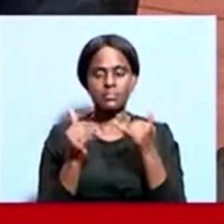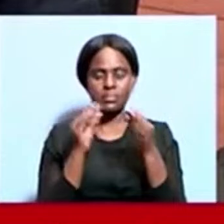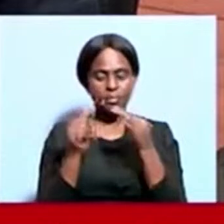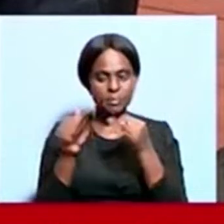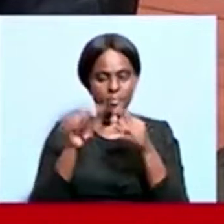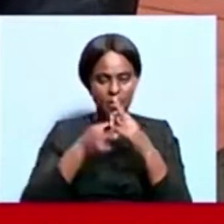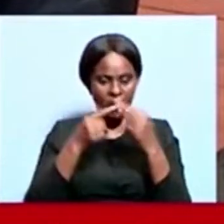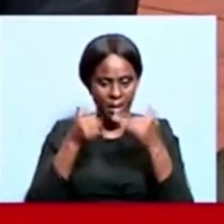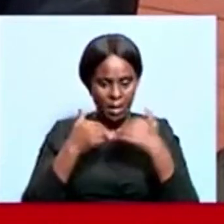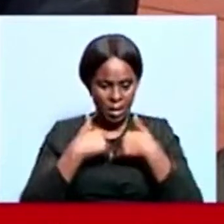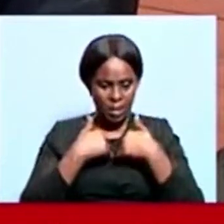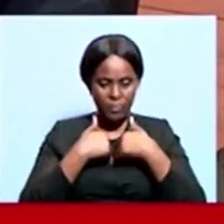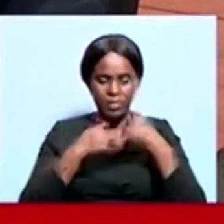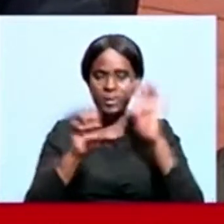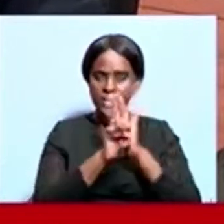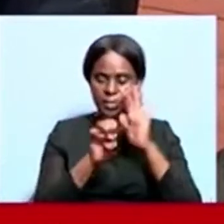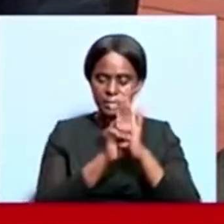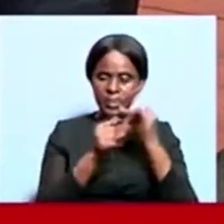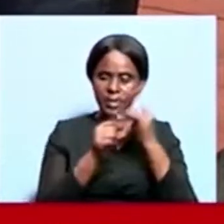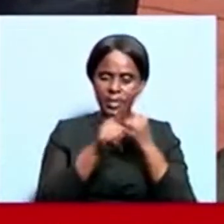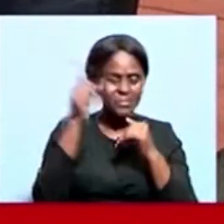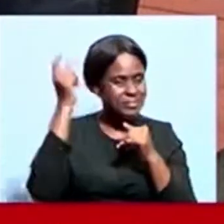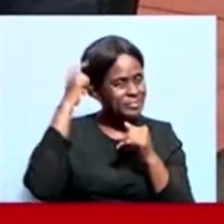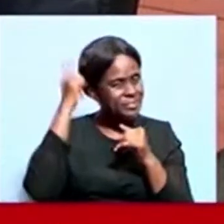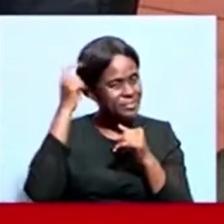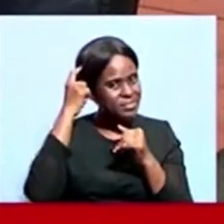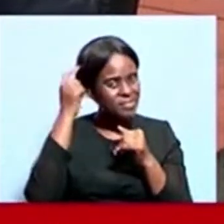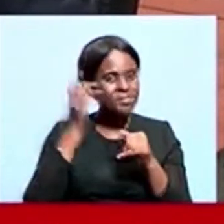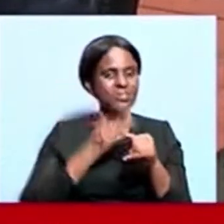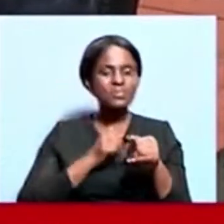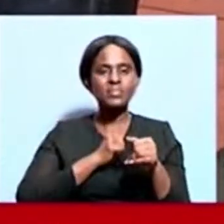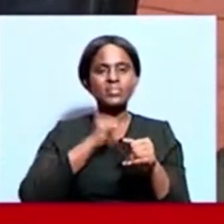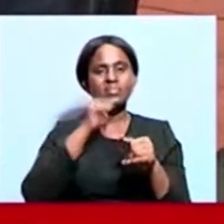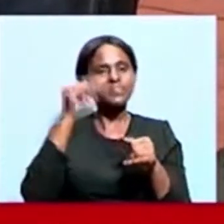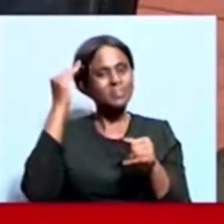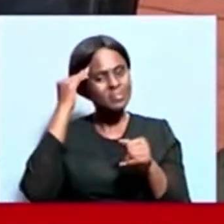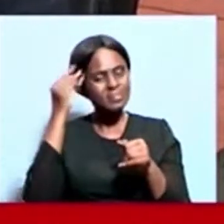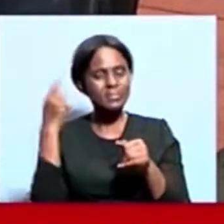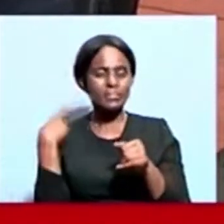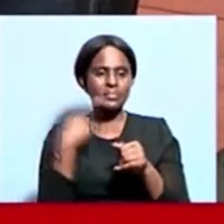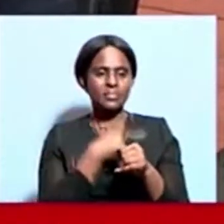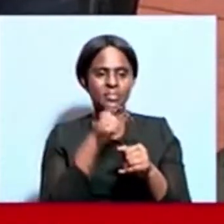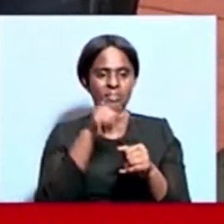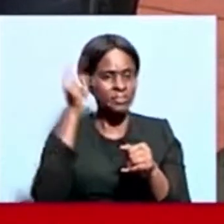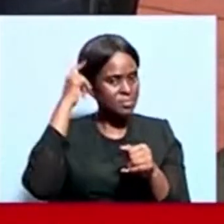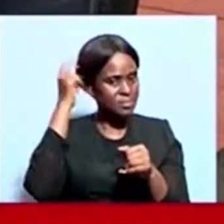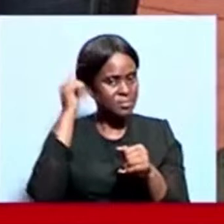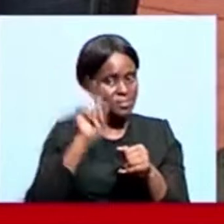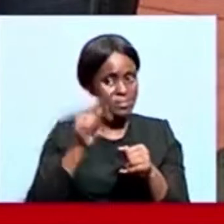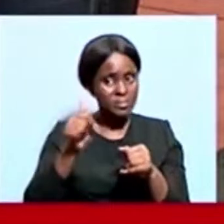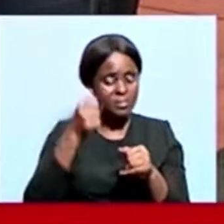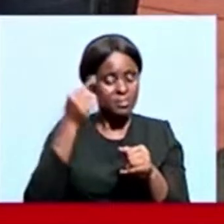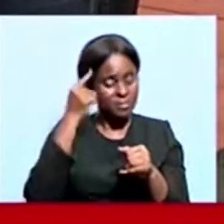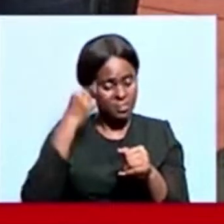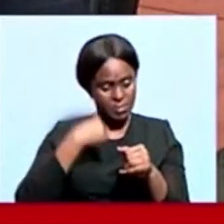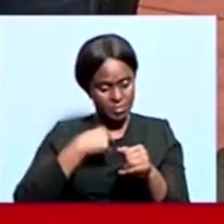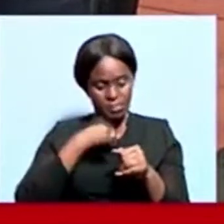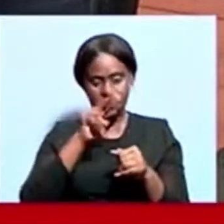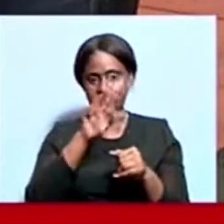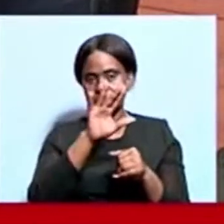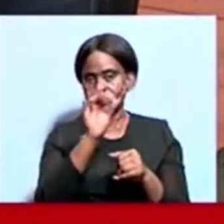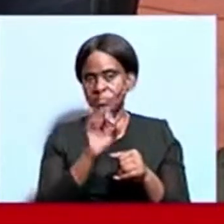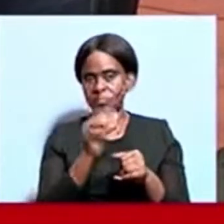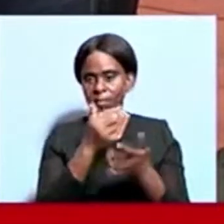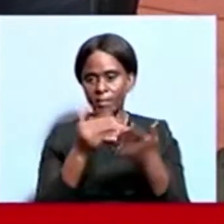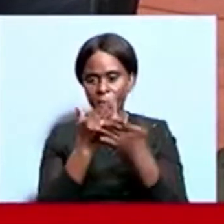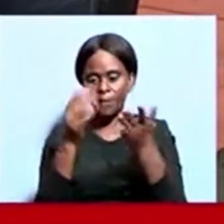start having such mentality, or I don't know if it's parliamentary, mentality where you think me 25%, when there is